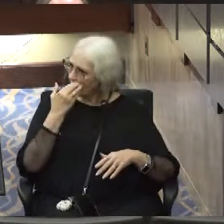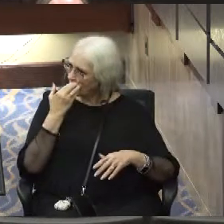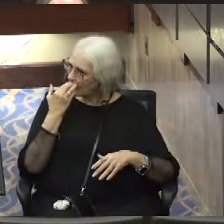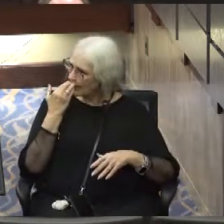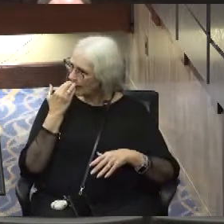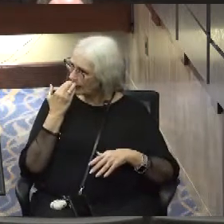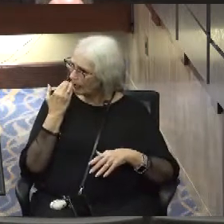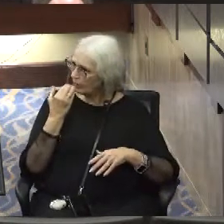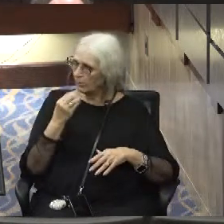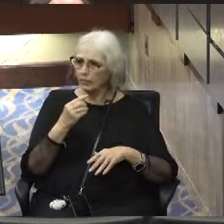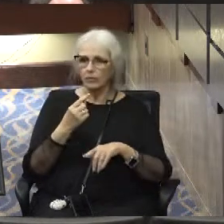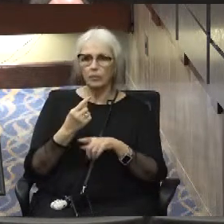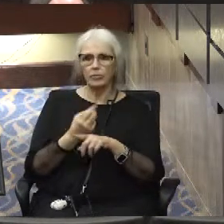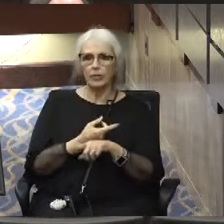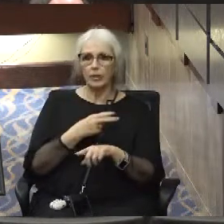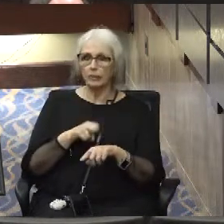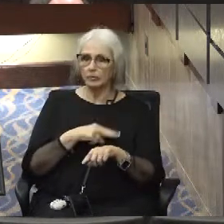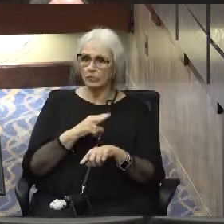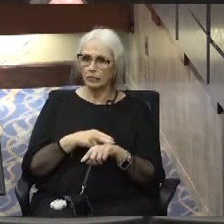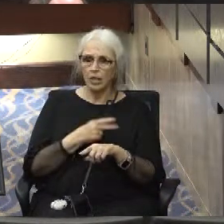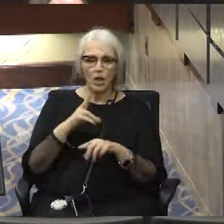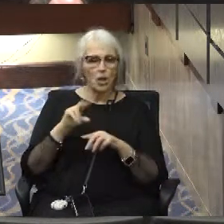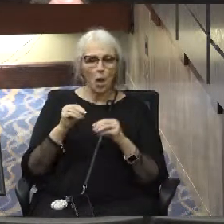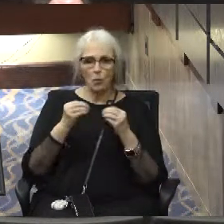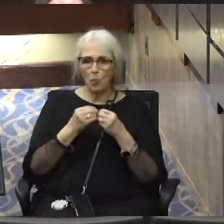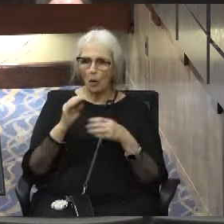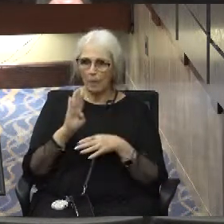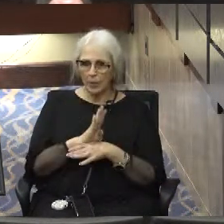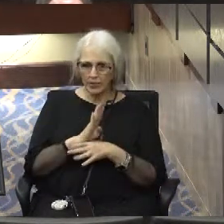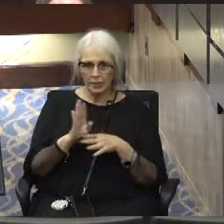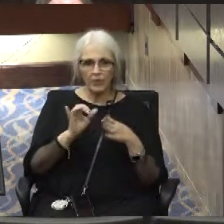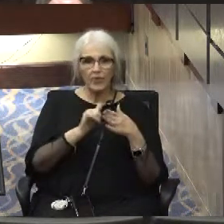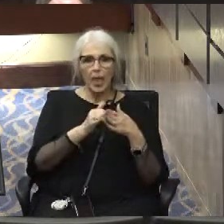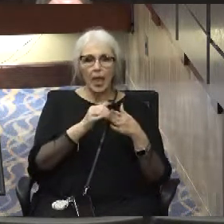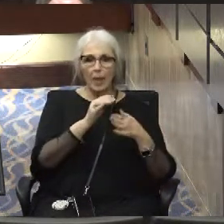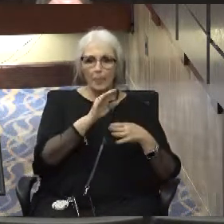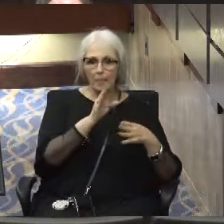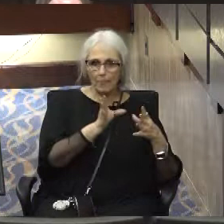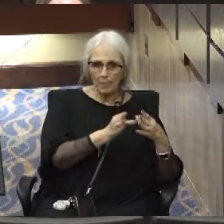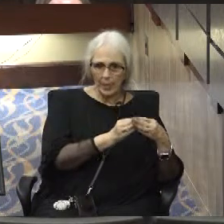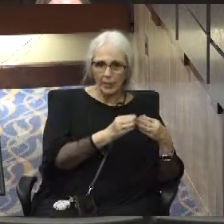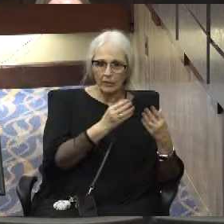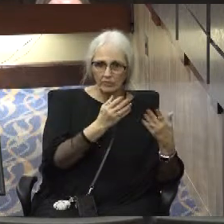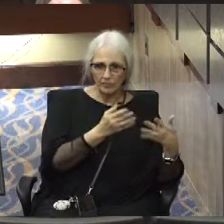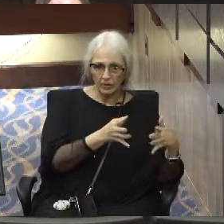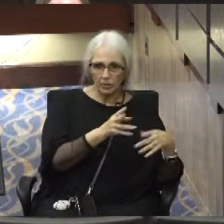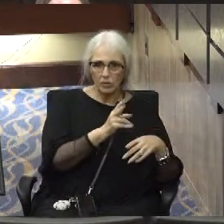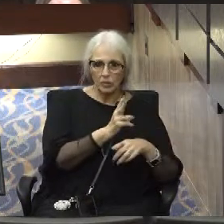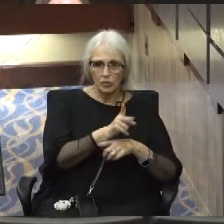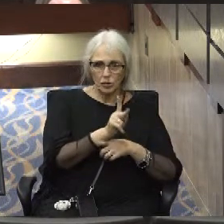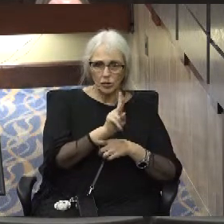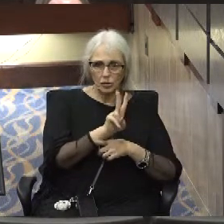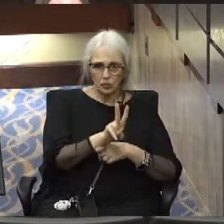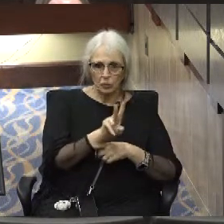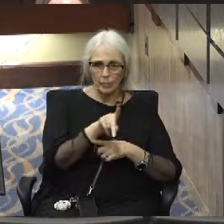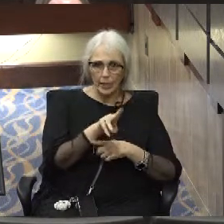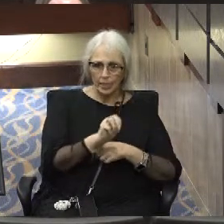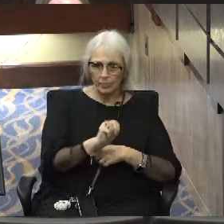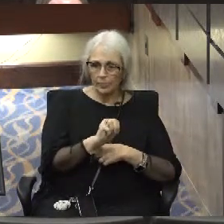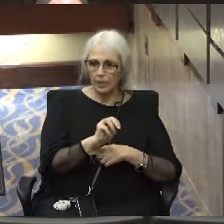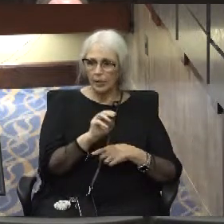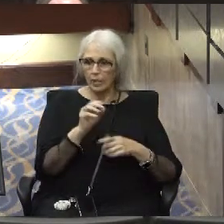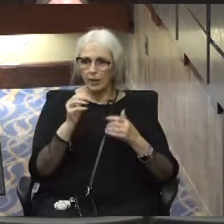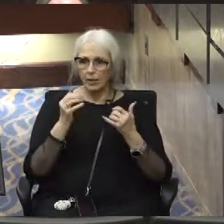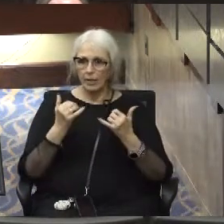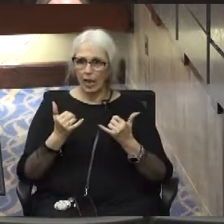session. And there being no further business, that meeting is adjourned at 2 p.m. And